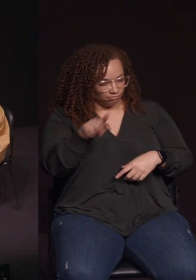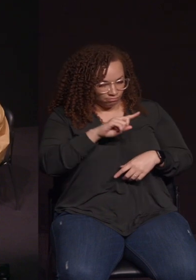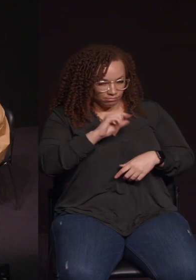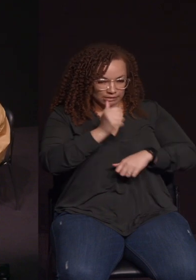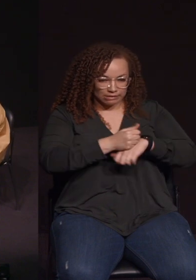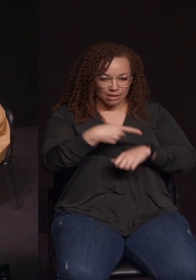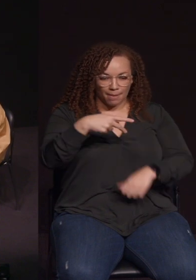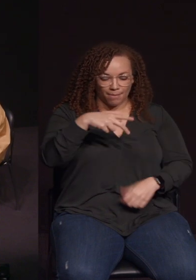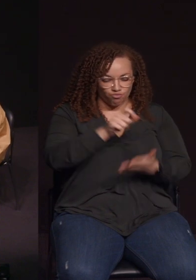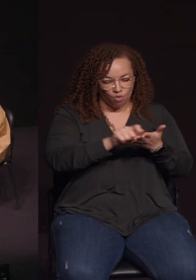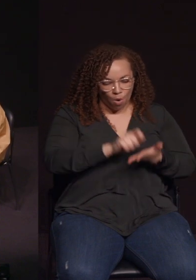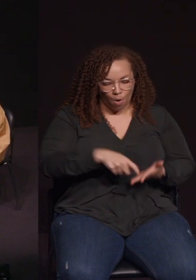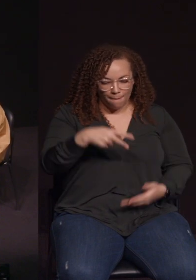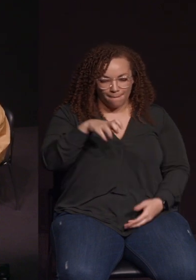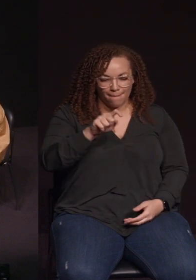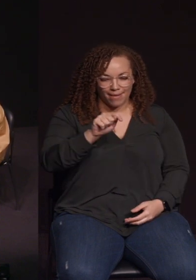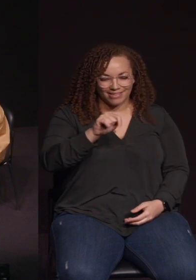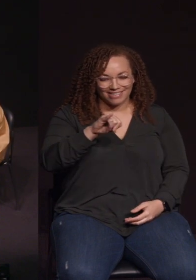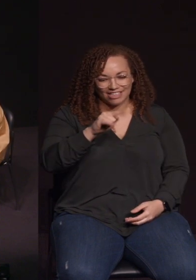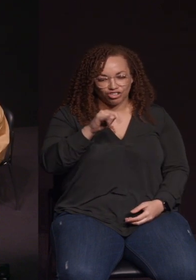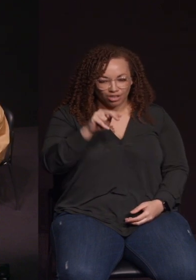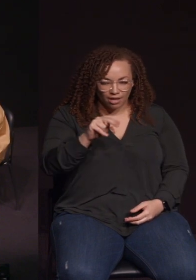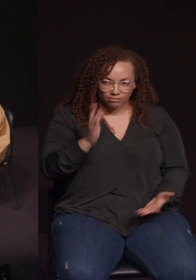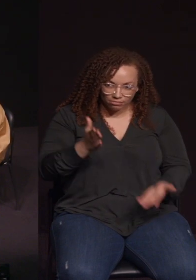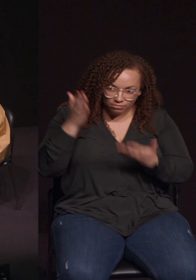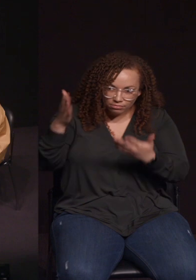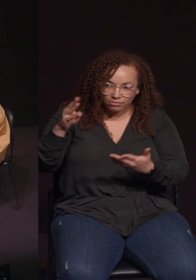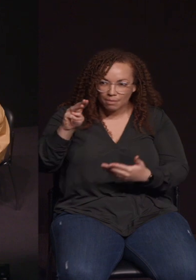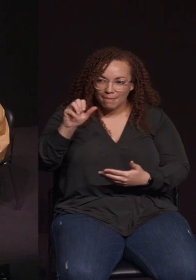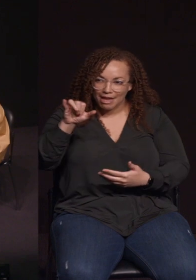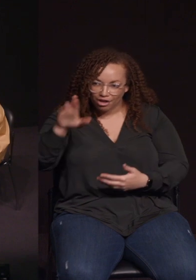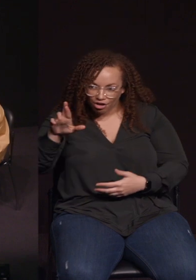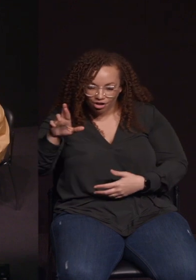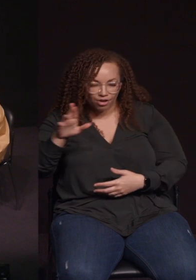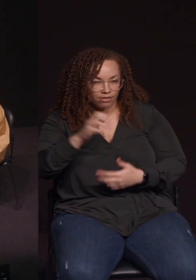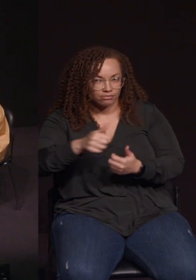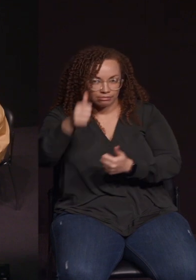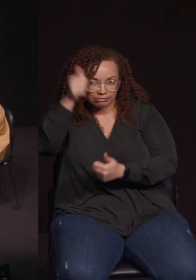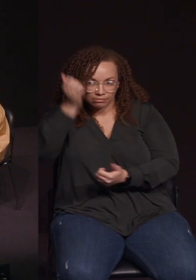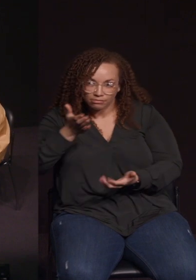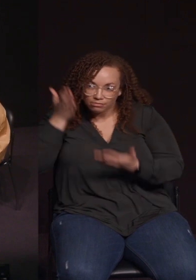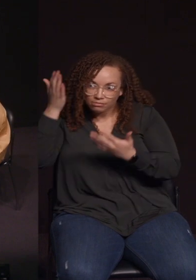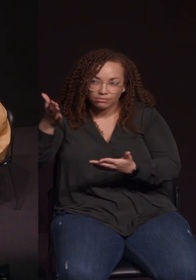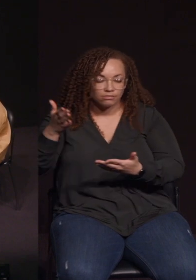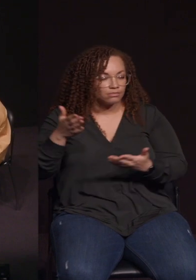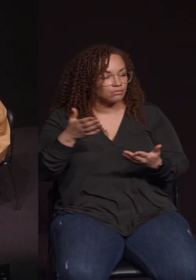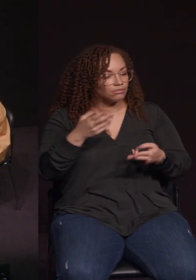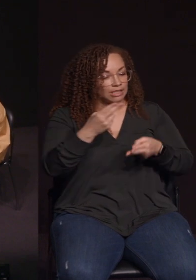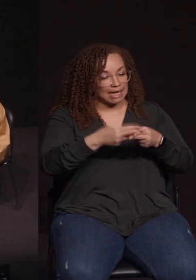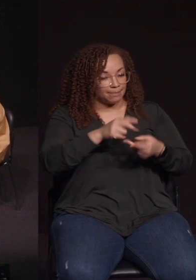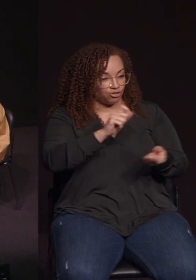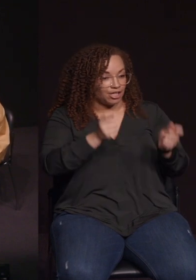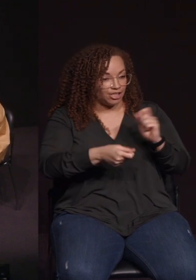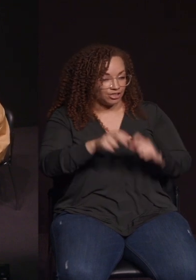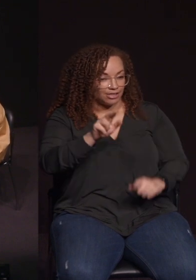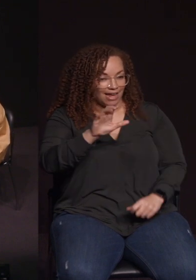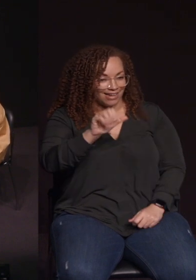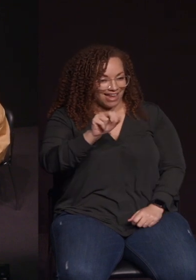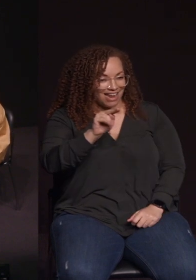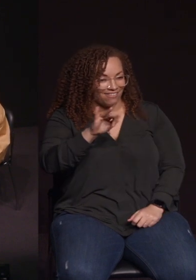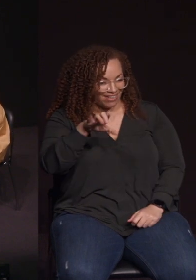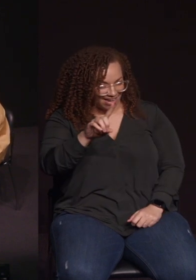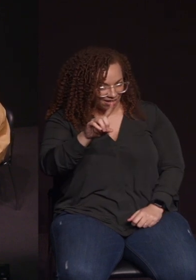mayor and to the council members, like, one, to rename Canefield Drive to Michael Brown Jr.